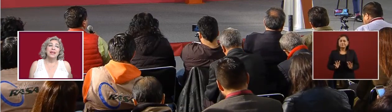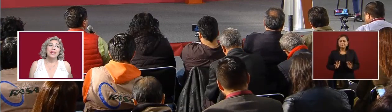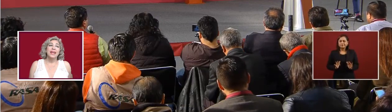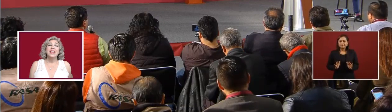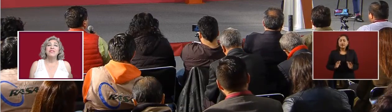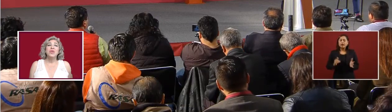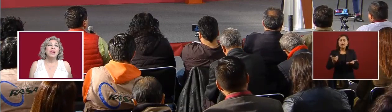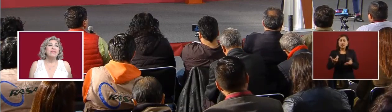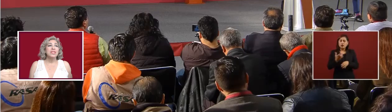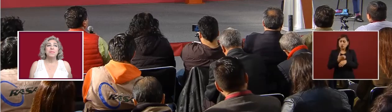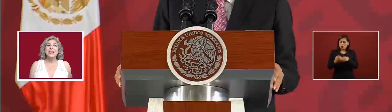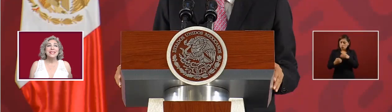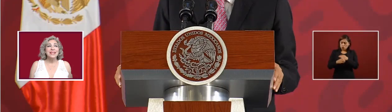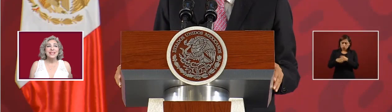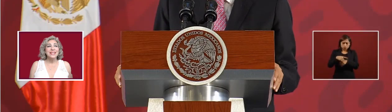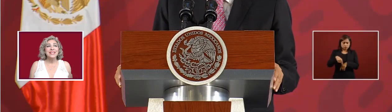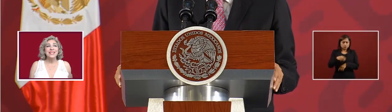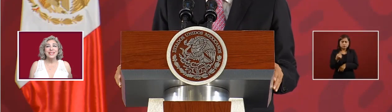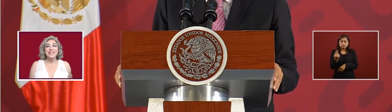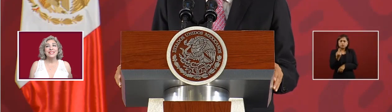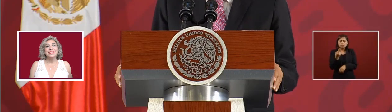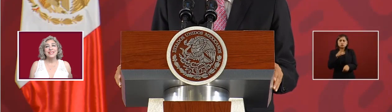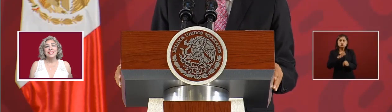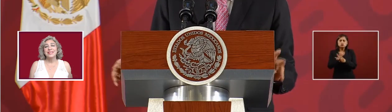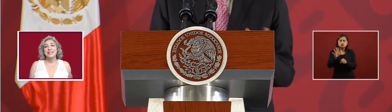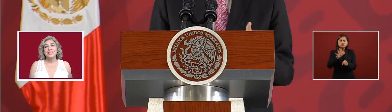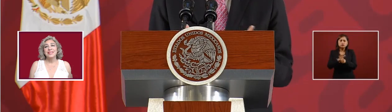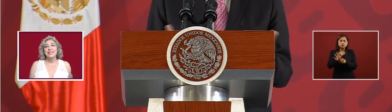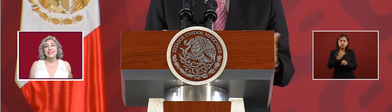and if you have for the basic necessities